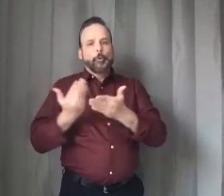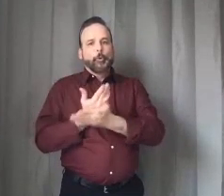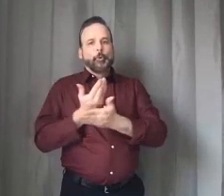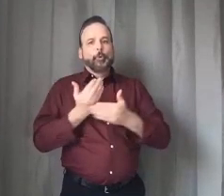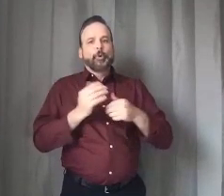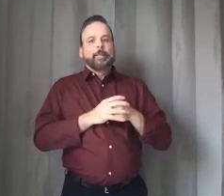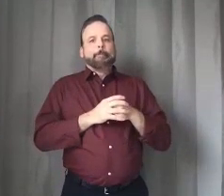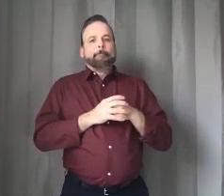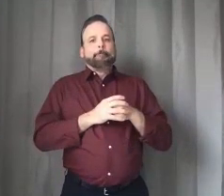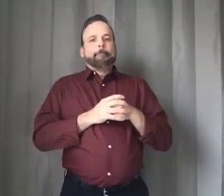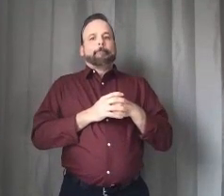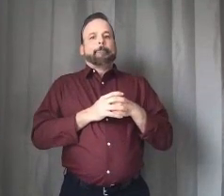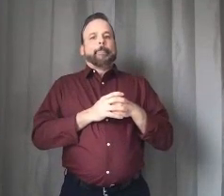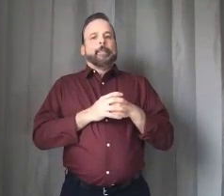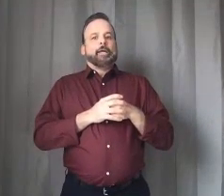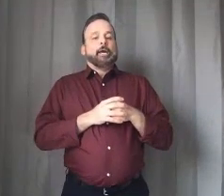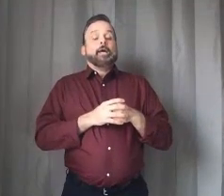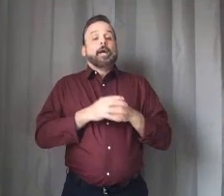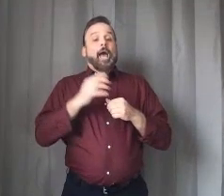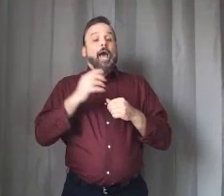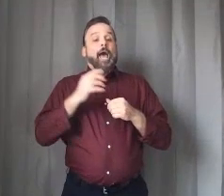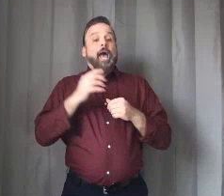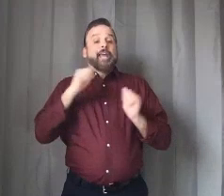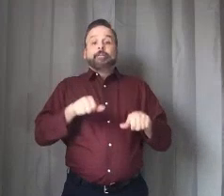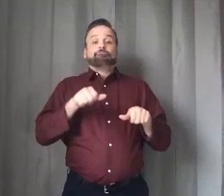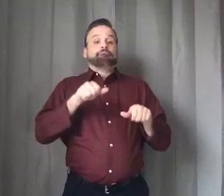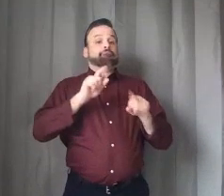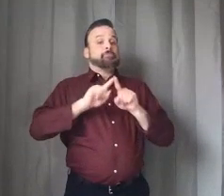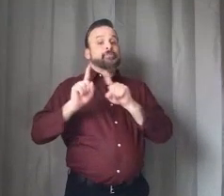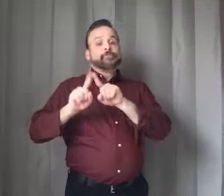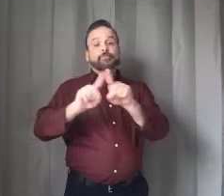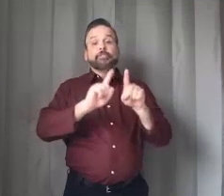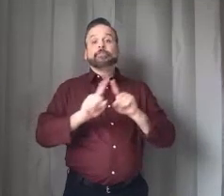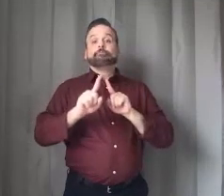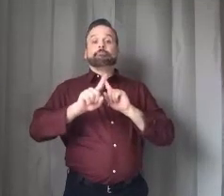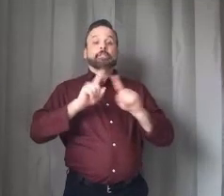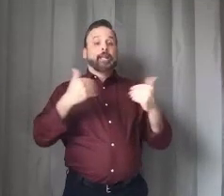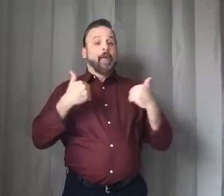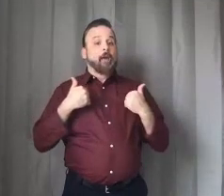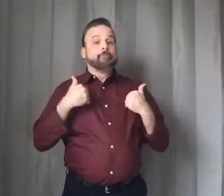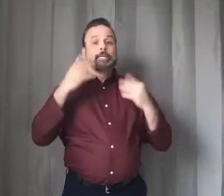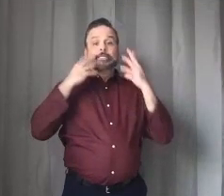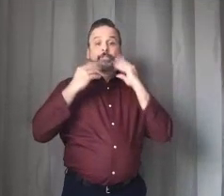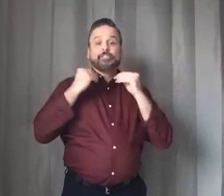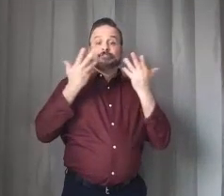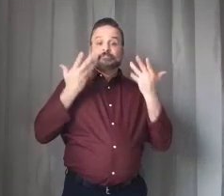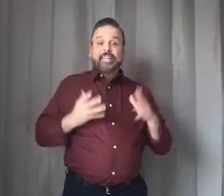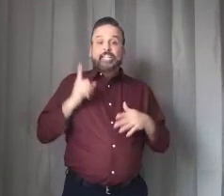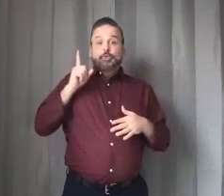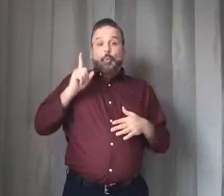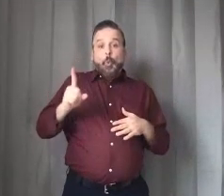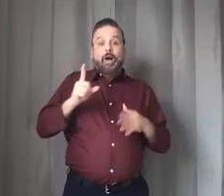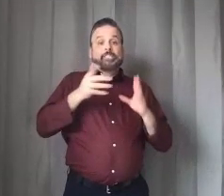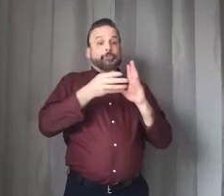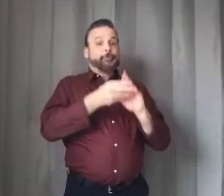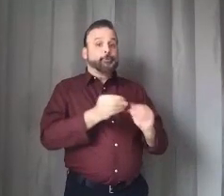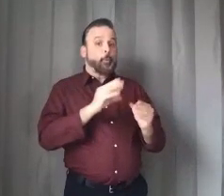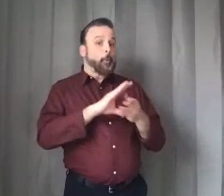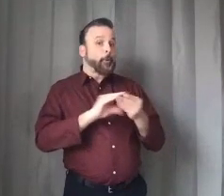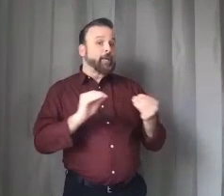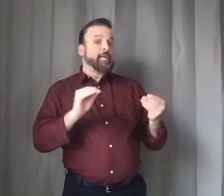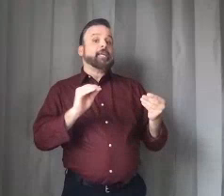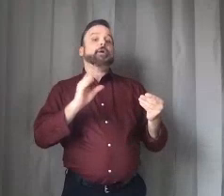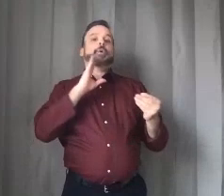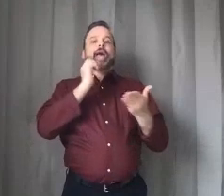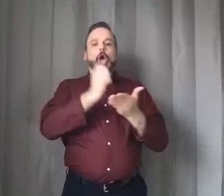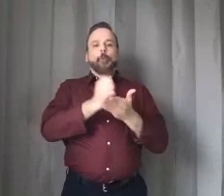one thing to another thing, but I think just having the experience of finishing one thing will help a young writer know that they can do it.